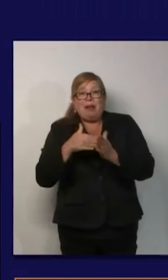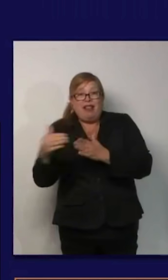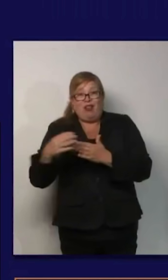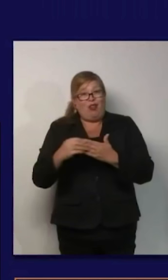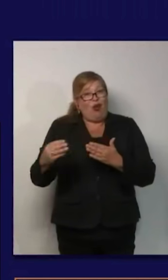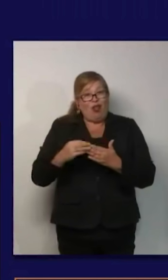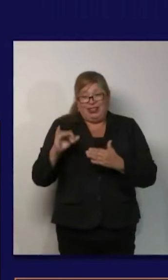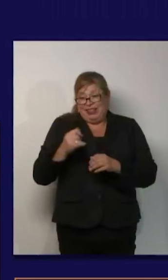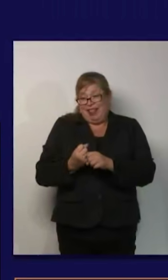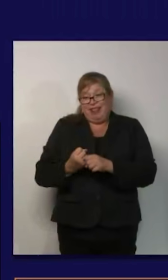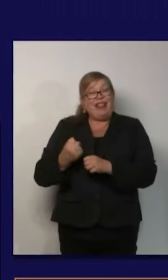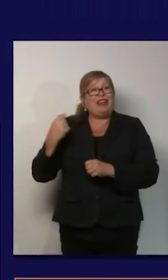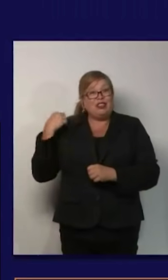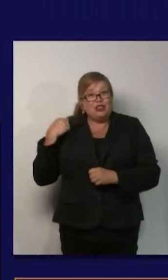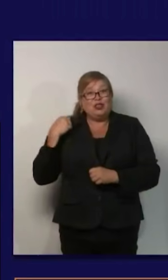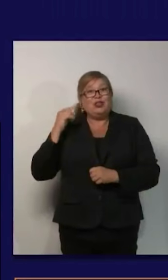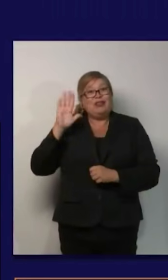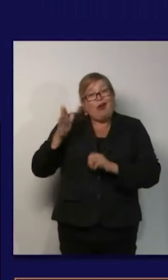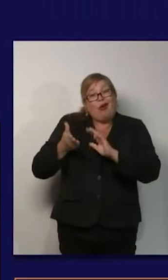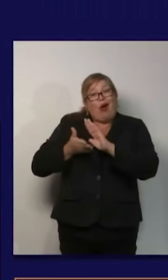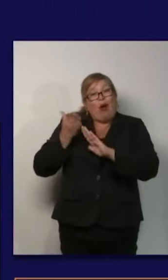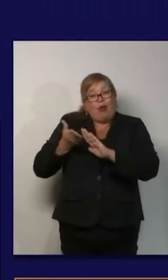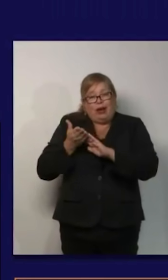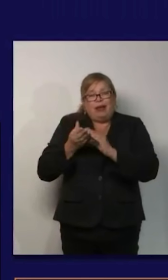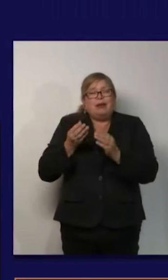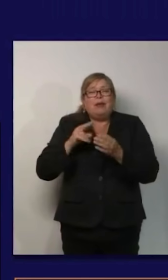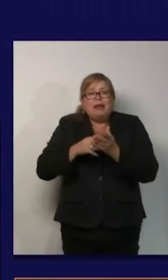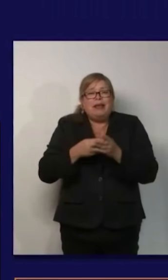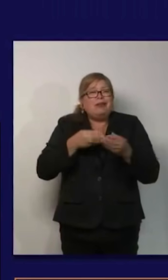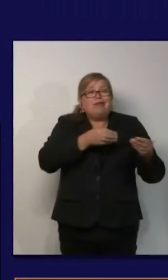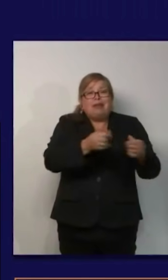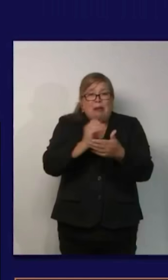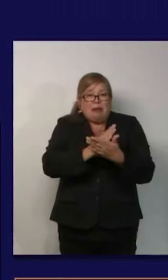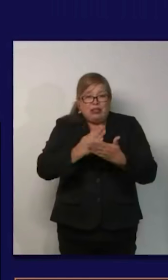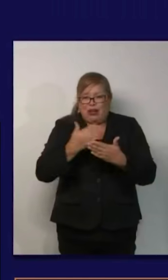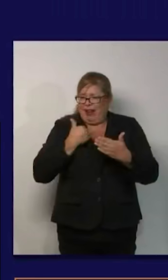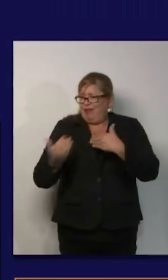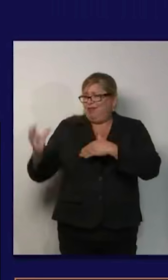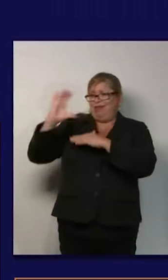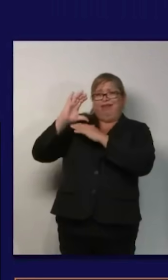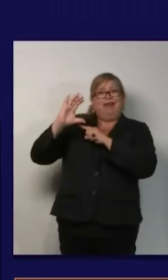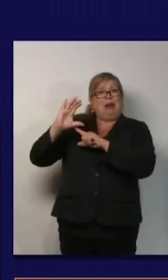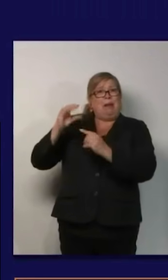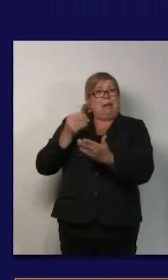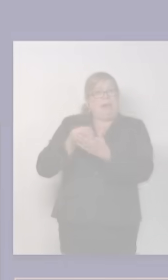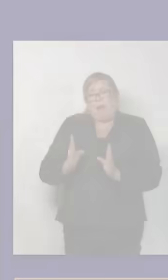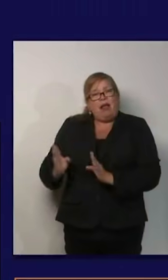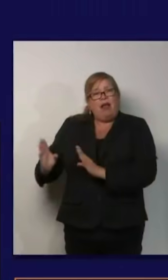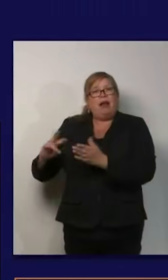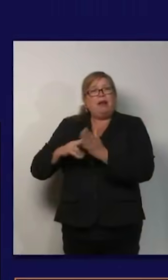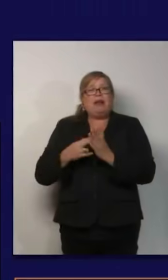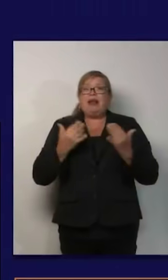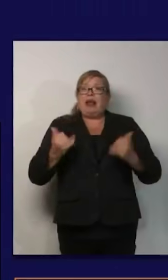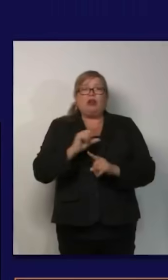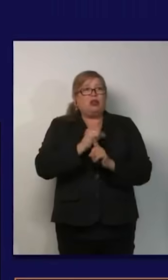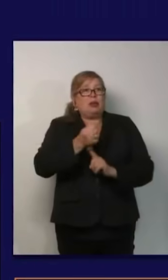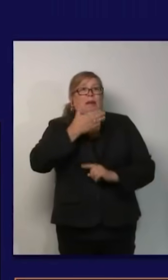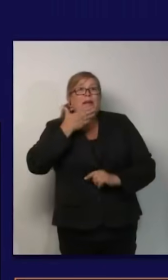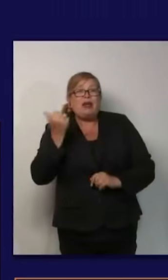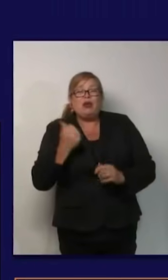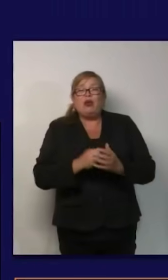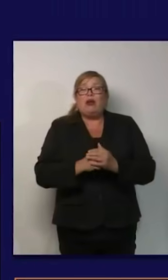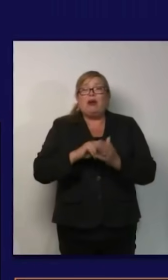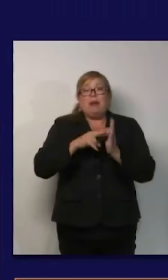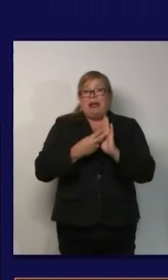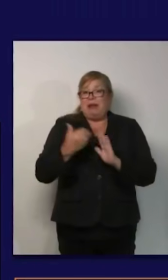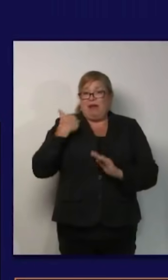was last year's operating surplus that we were responsible for balancing. We paid down debt in the